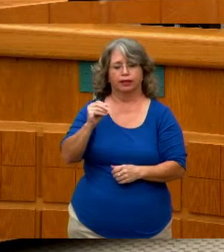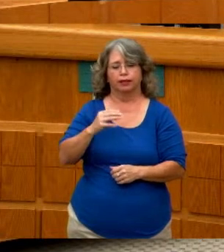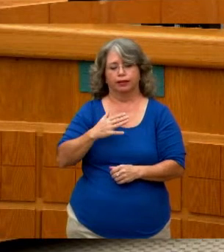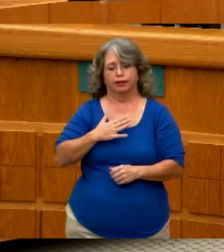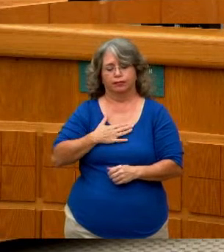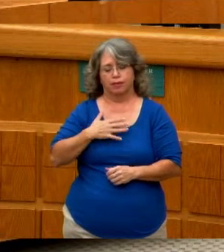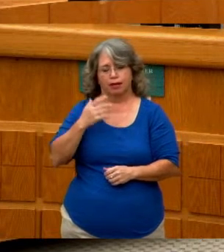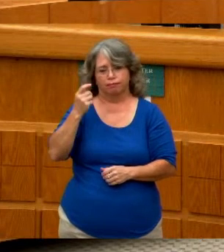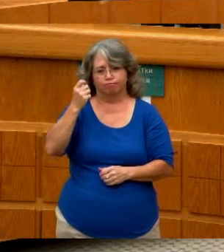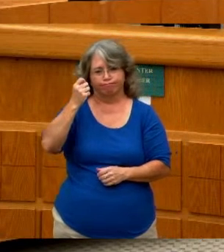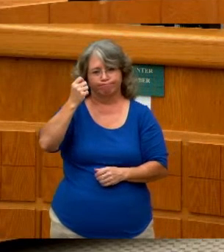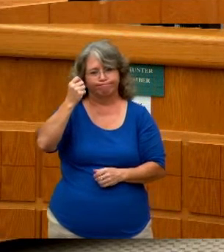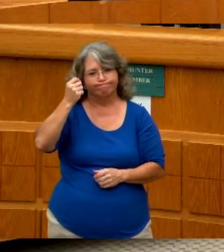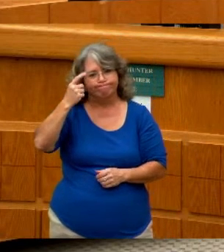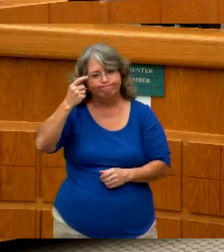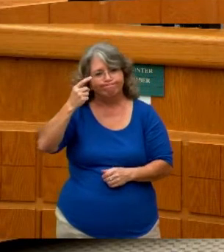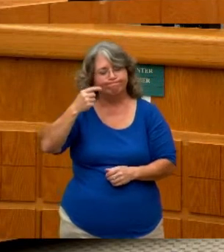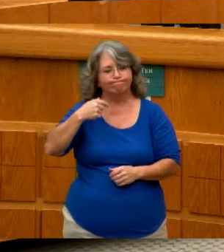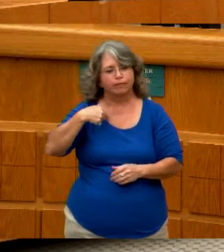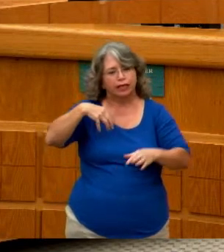my